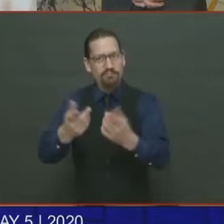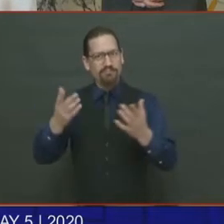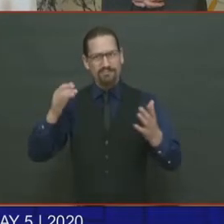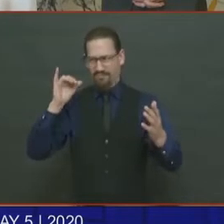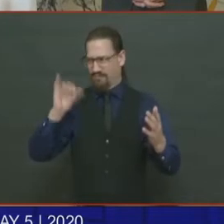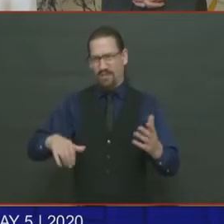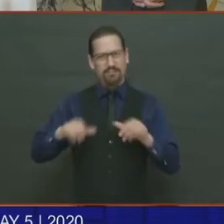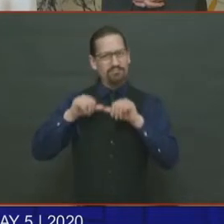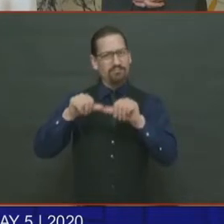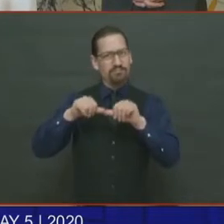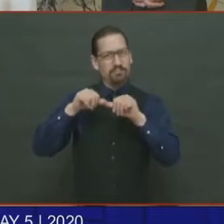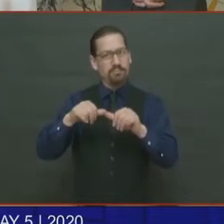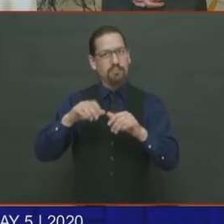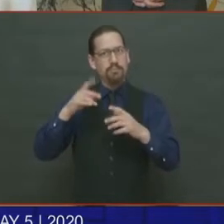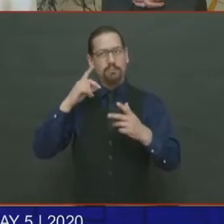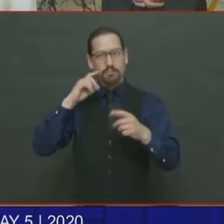bottle.